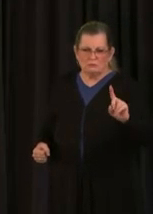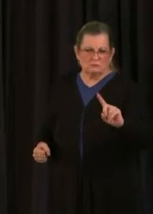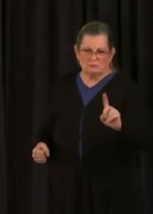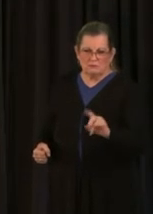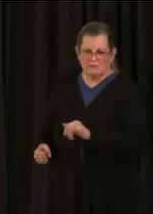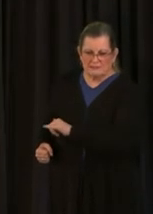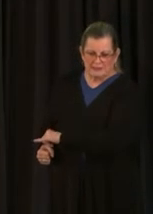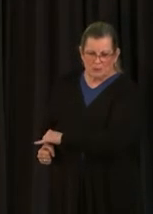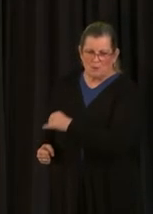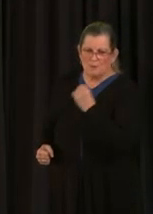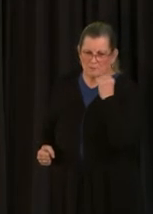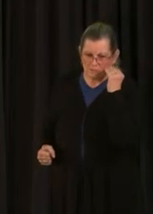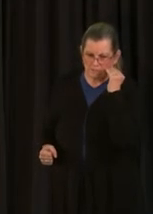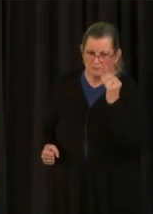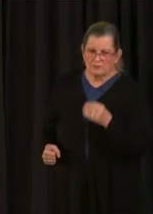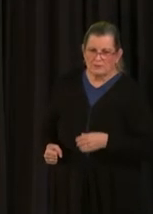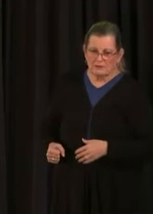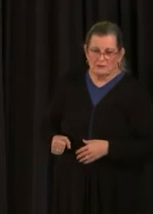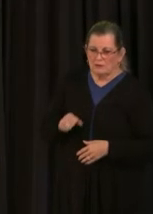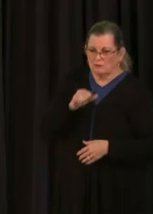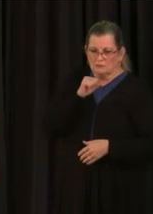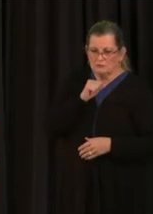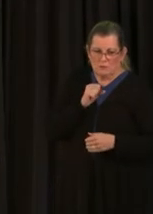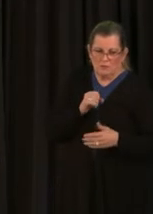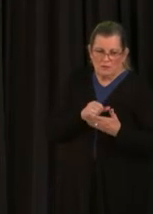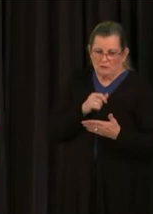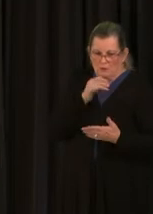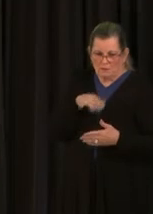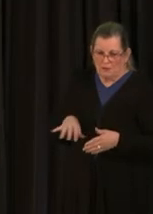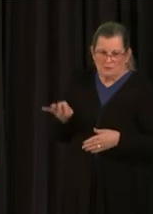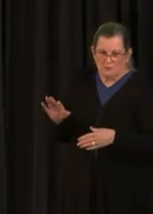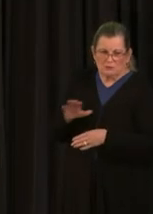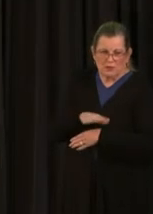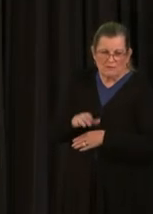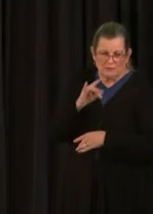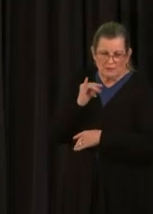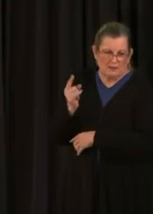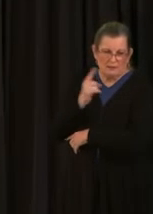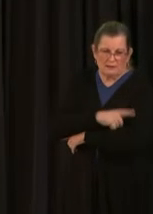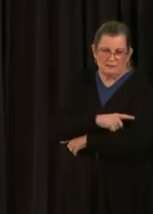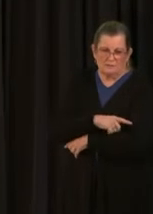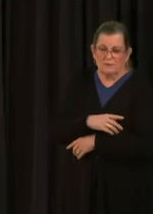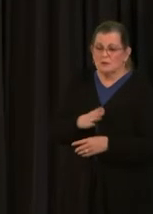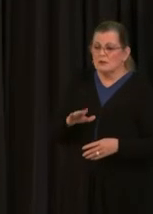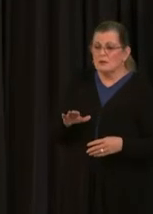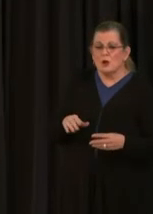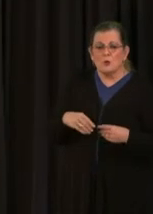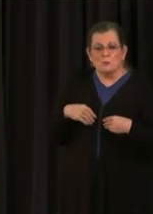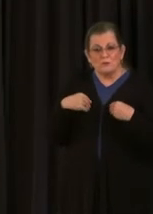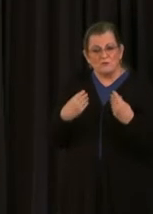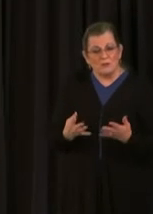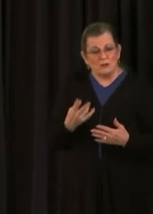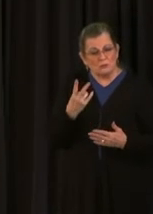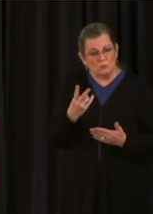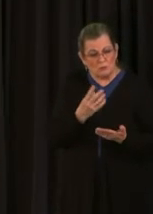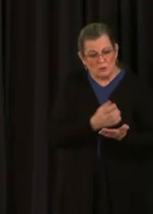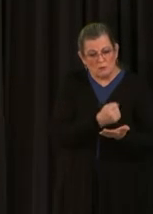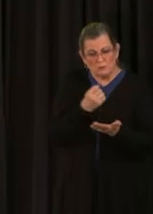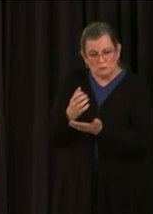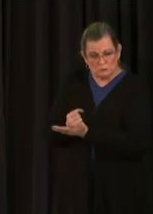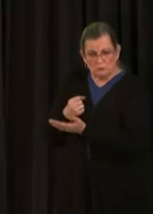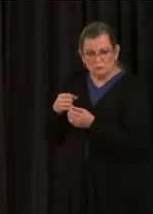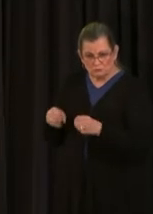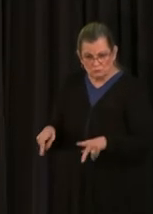students that we transport on any given bus on day to day. And this